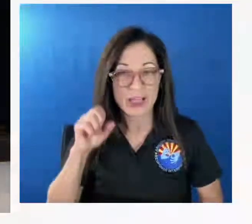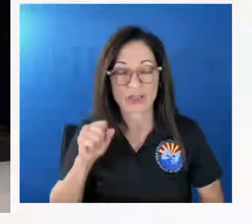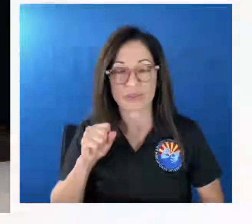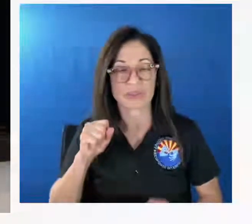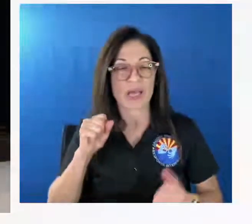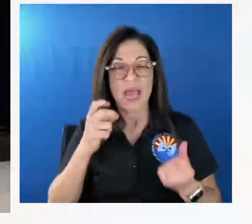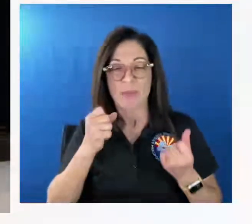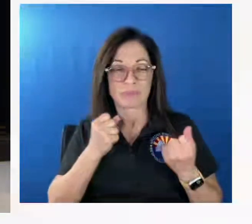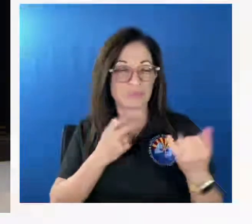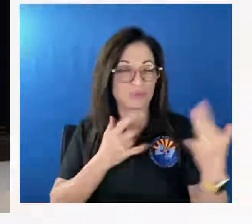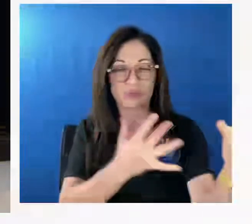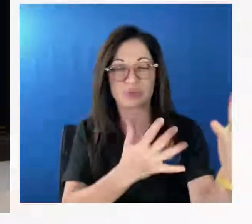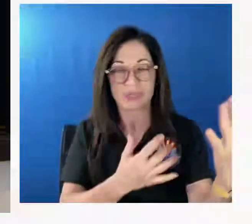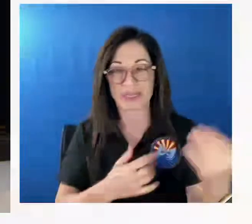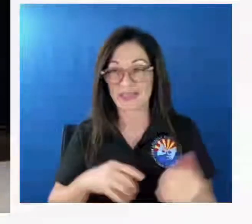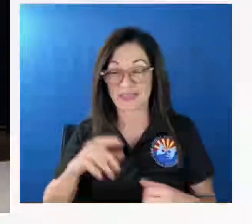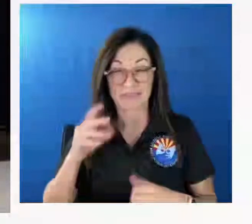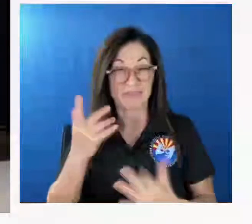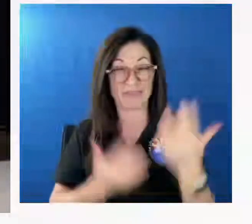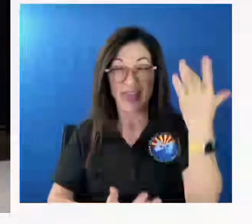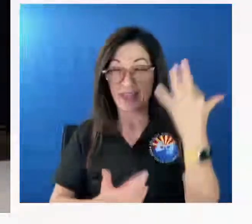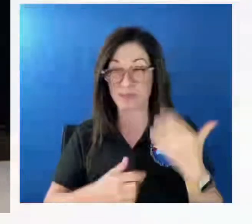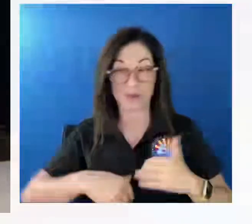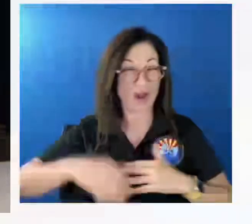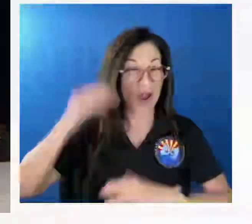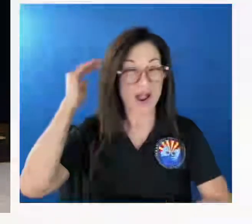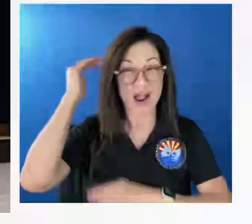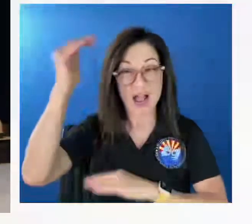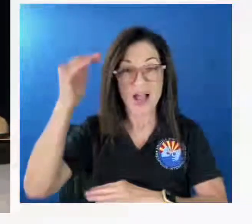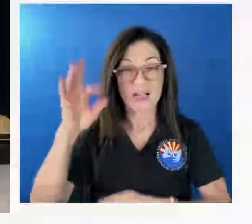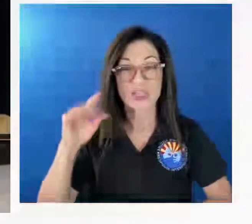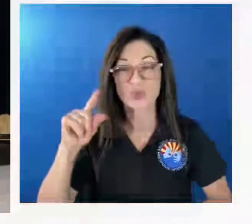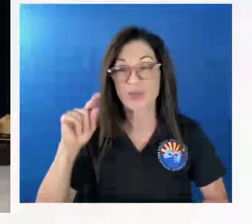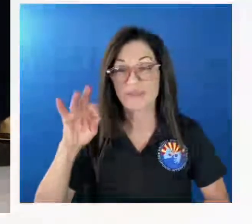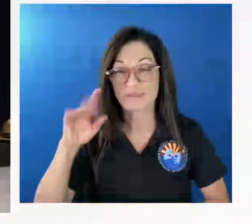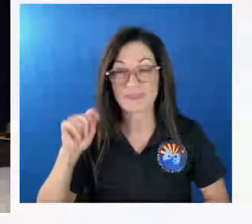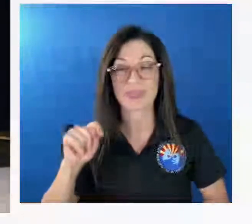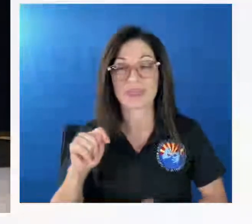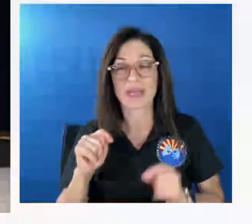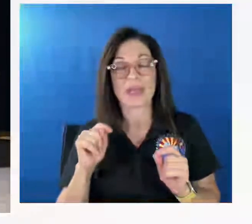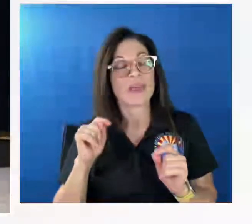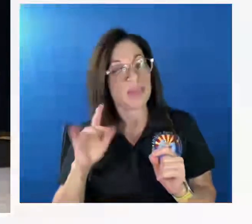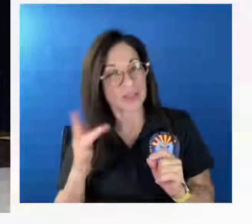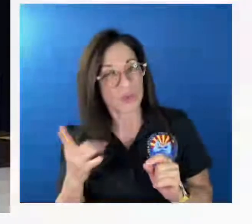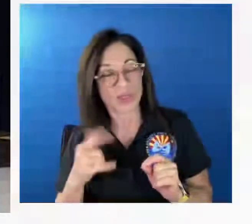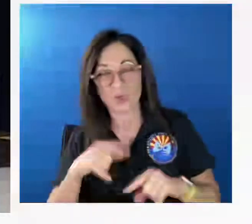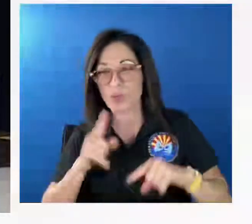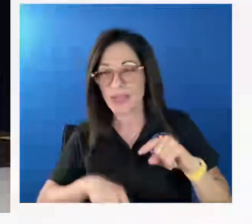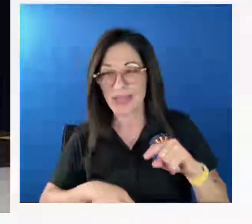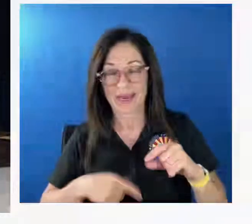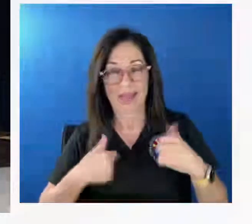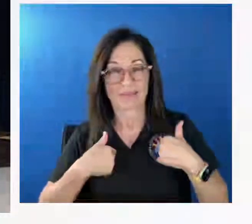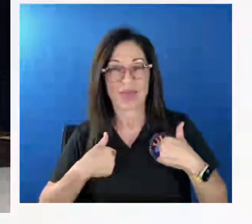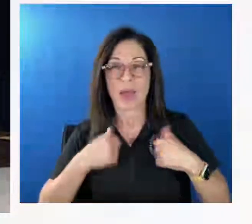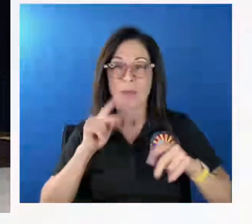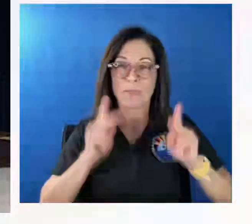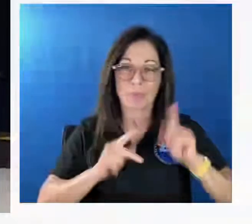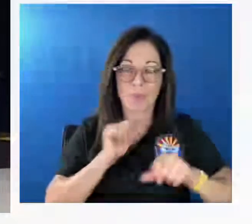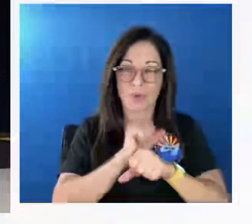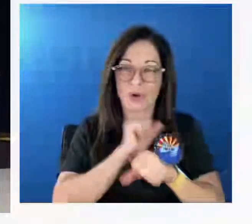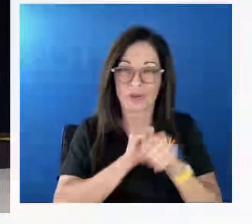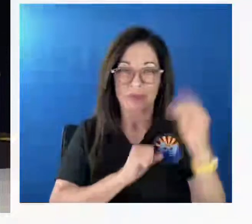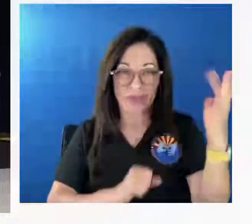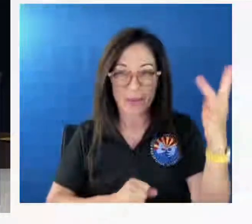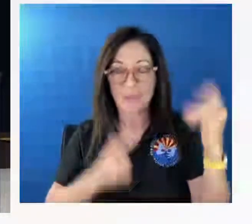So that informs you can't have people on the ridgeline waiting for the fire to come up there. You have to have a plan